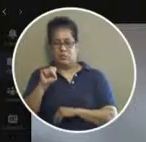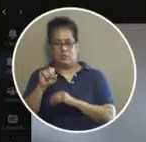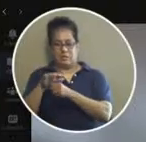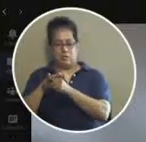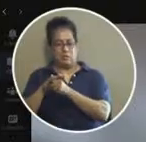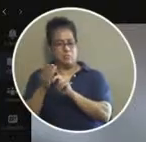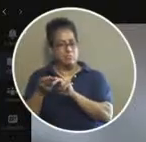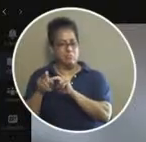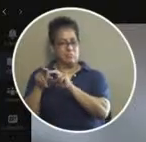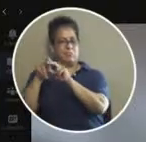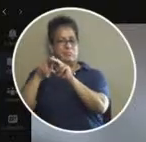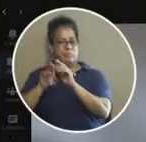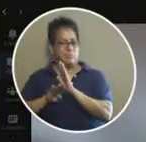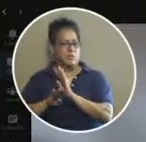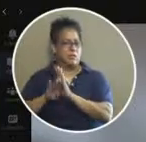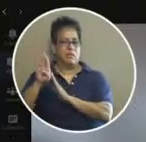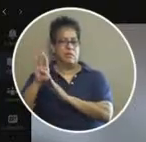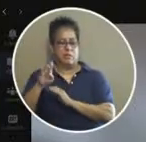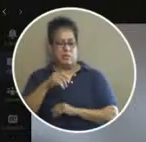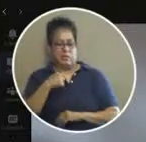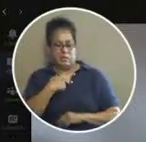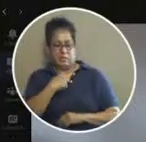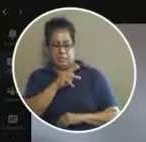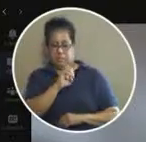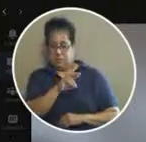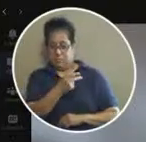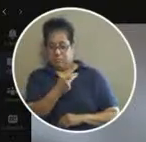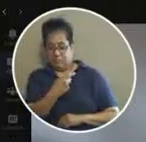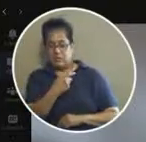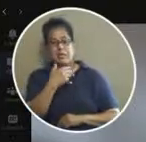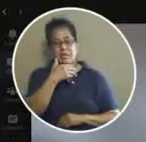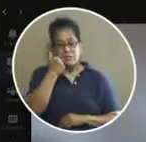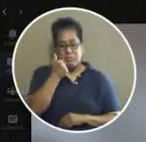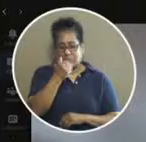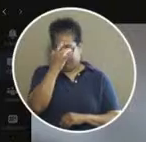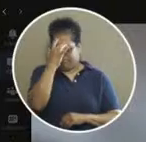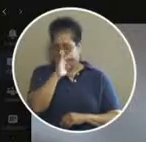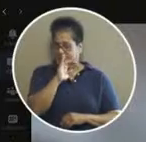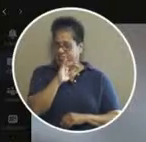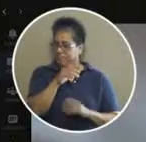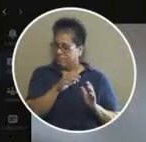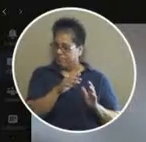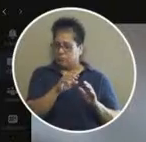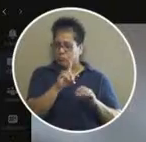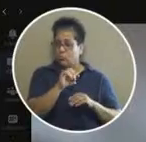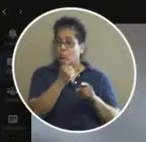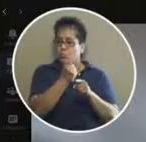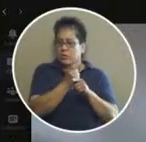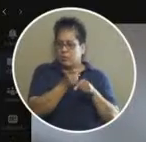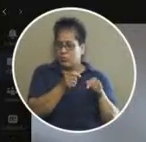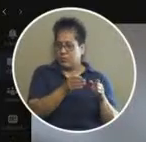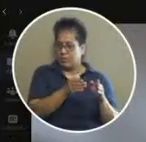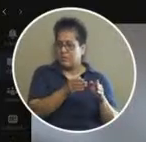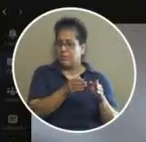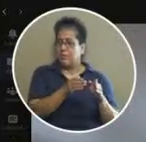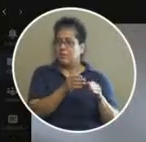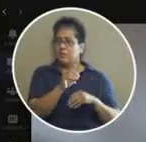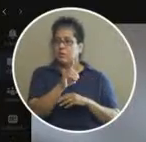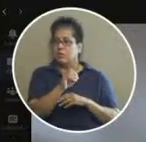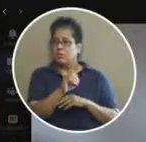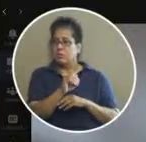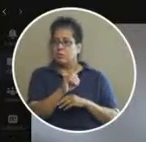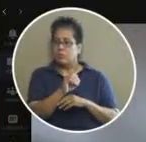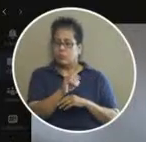having challenges. And as a mayor, and I have always said, it's better to be prudent, do it the right way, do it